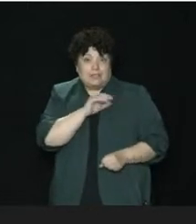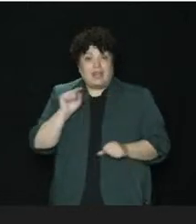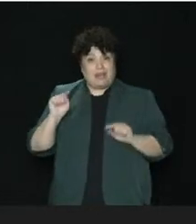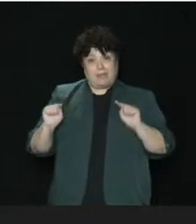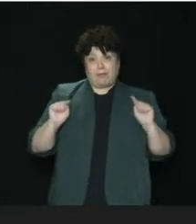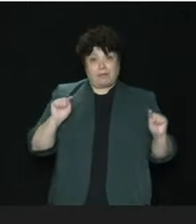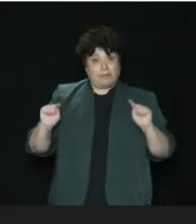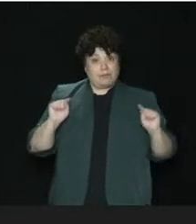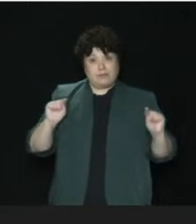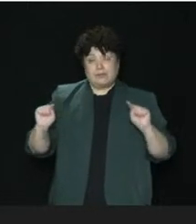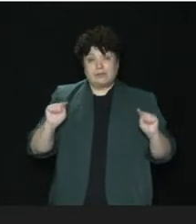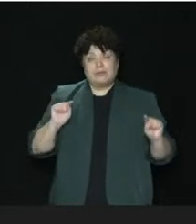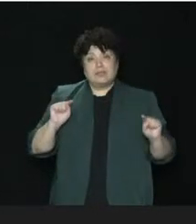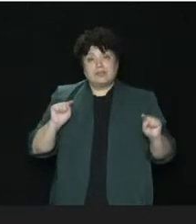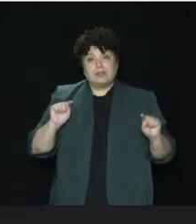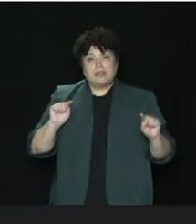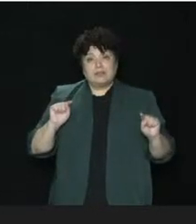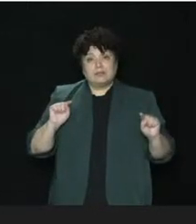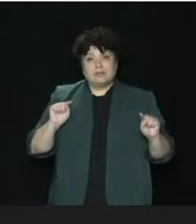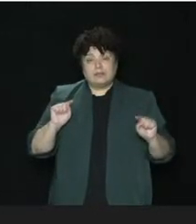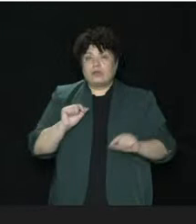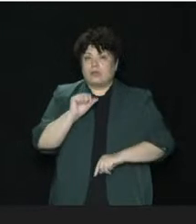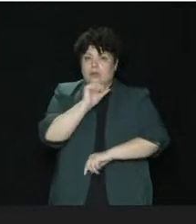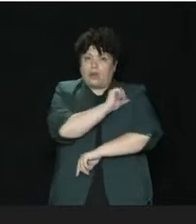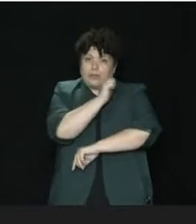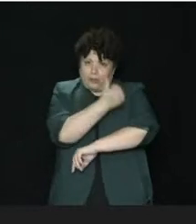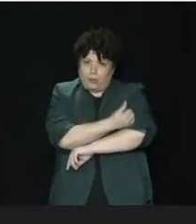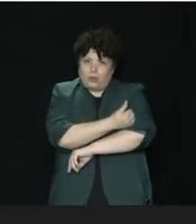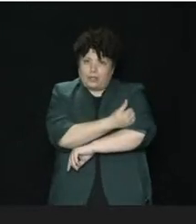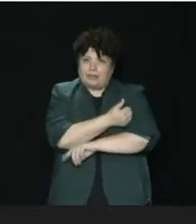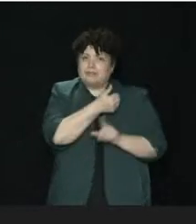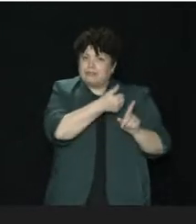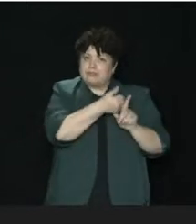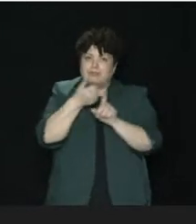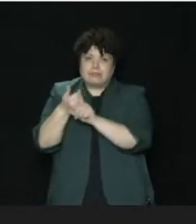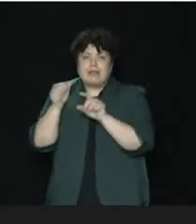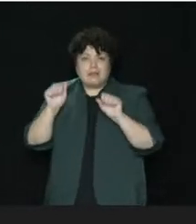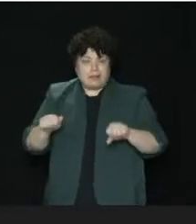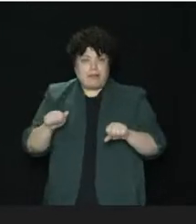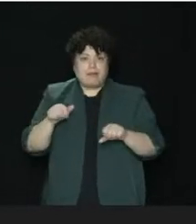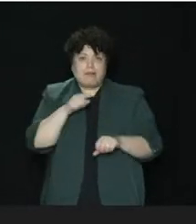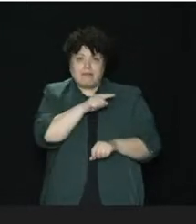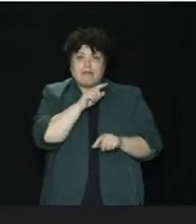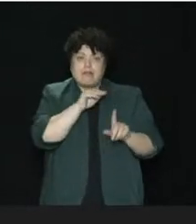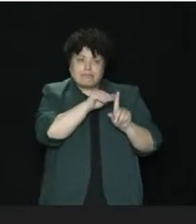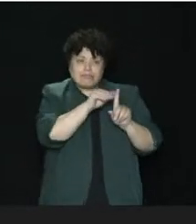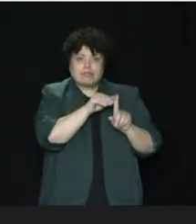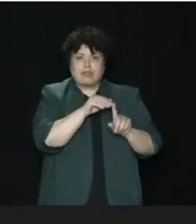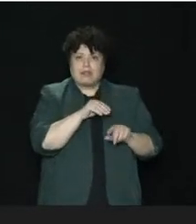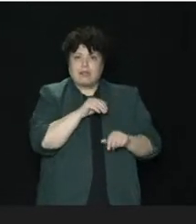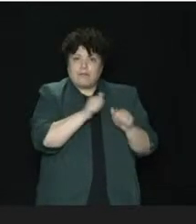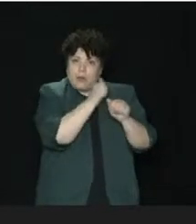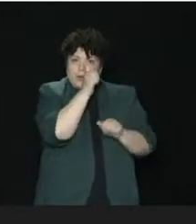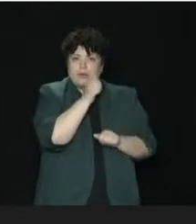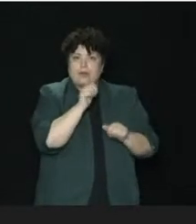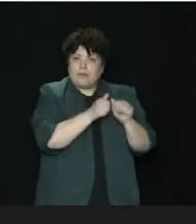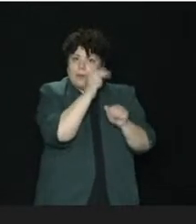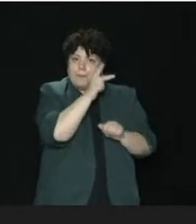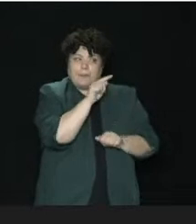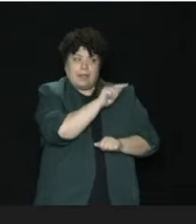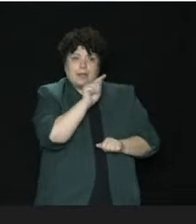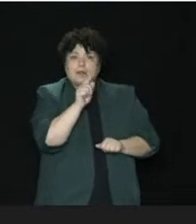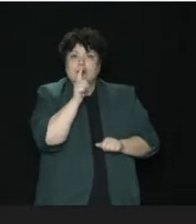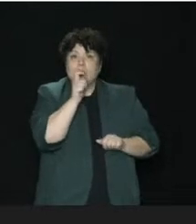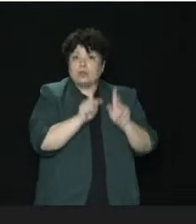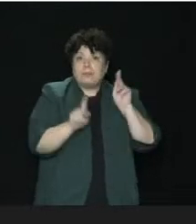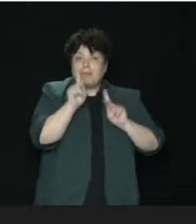have all the necessary powers to follow up on this and go after the people who are not obeying